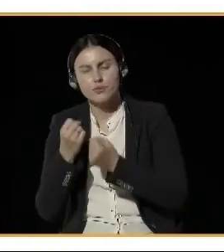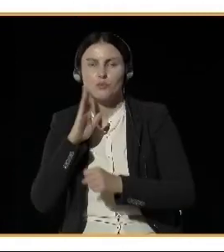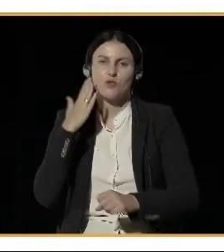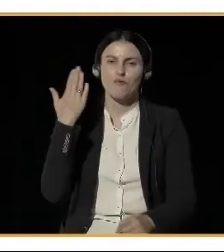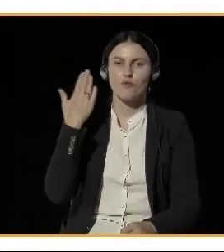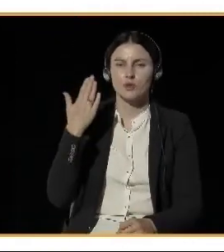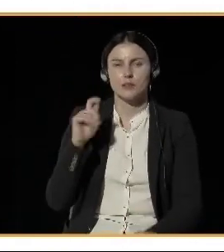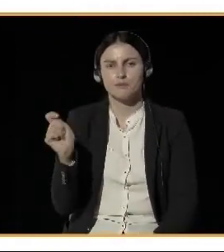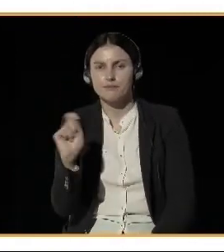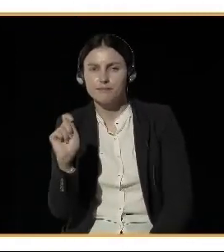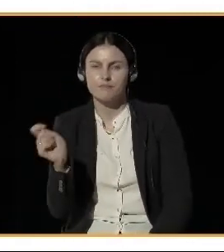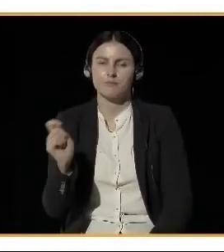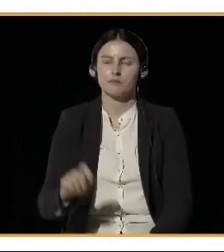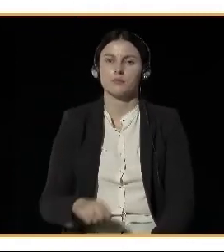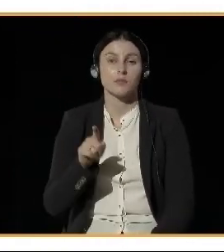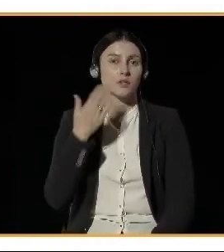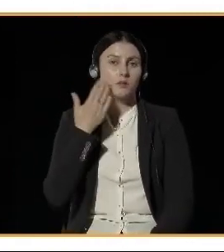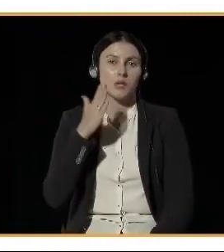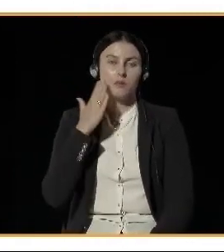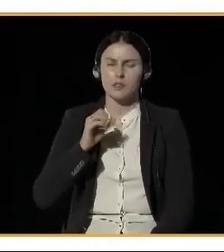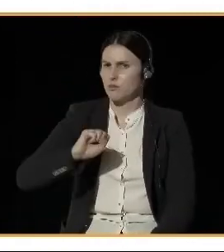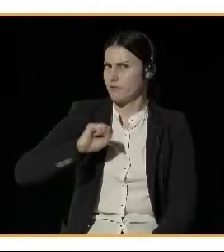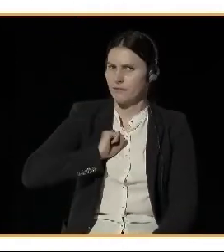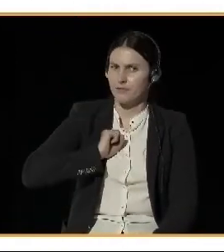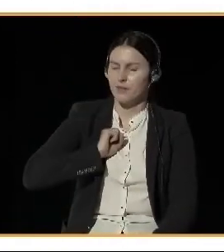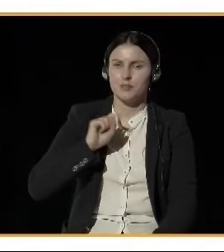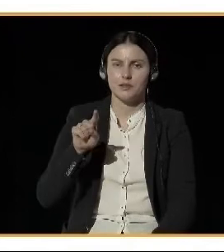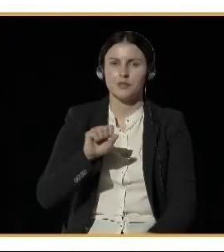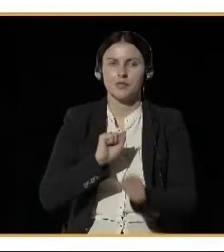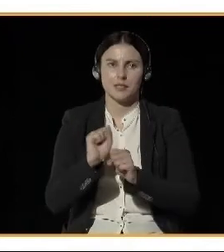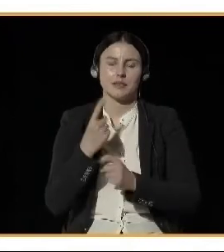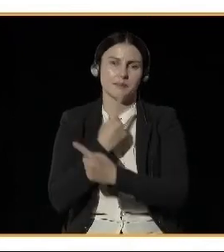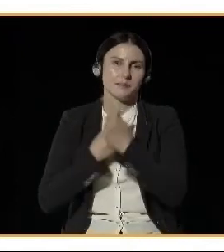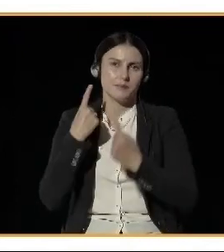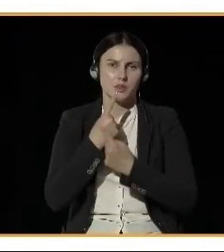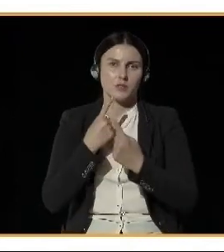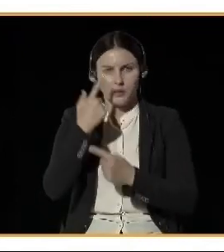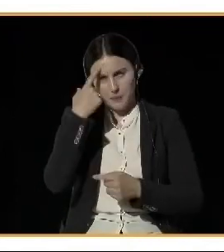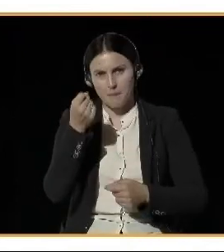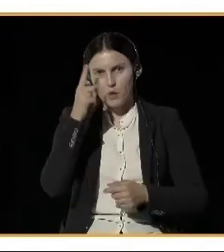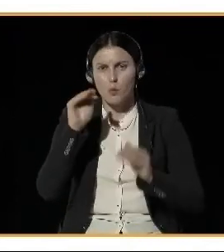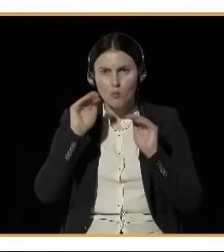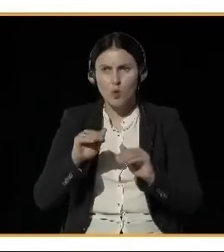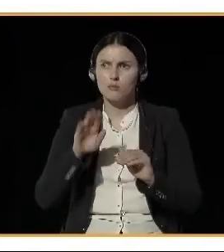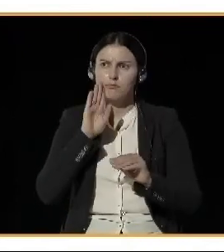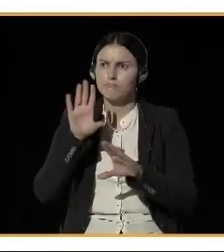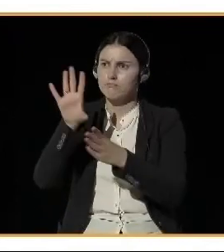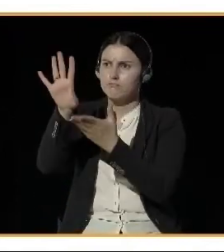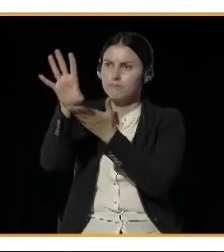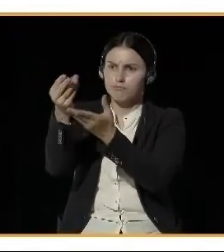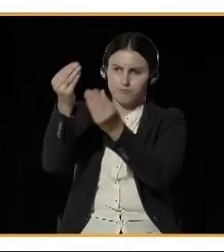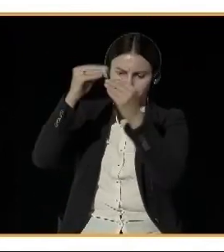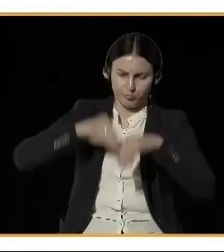think, concept that could be also implemented here in Poland, where we could gather from across different communes